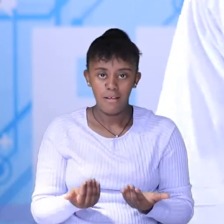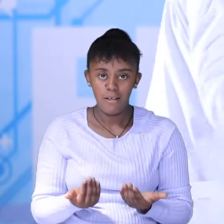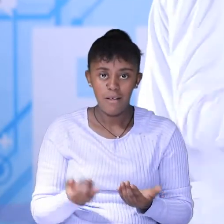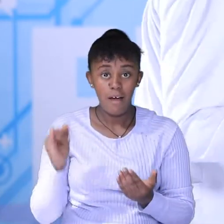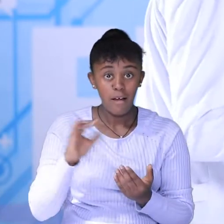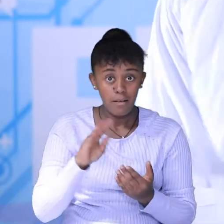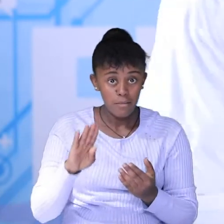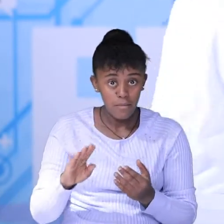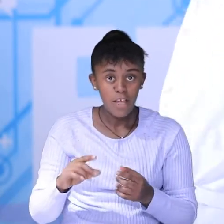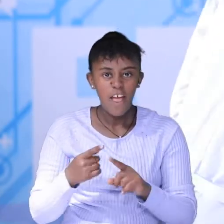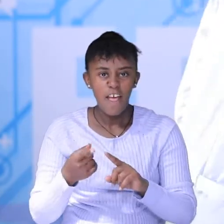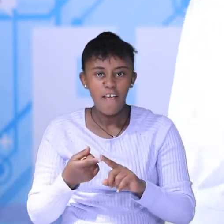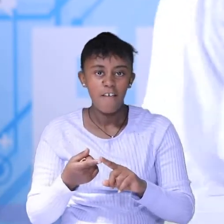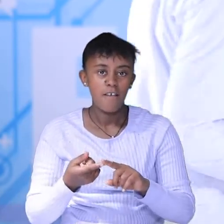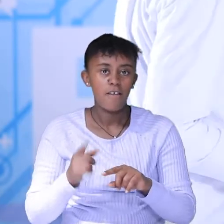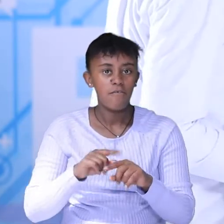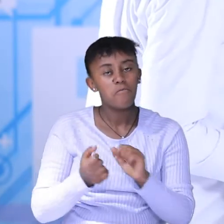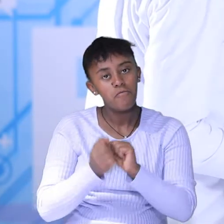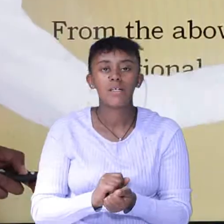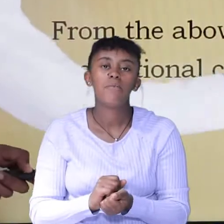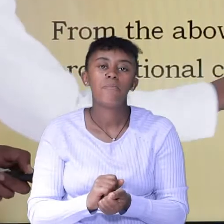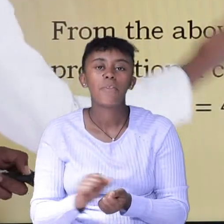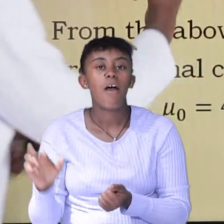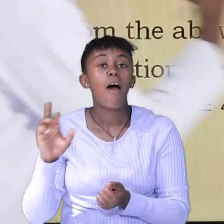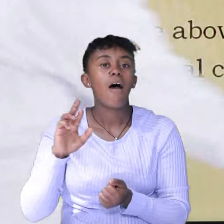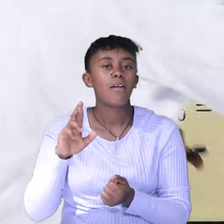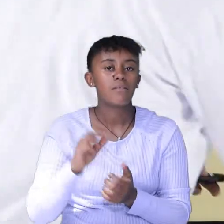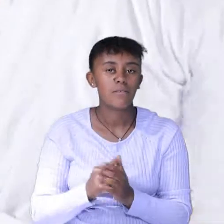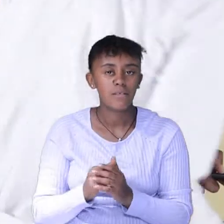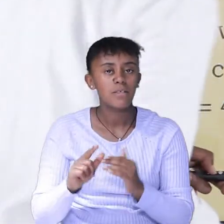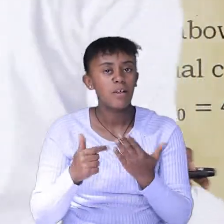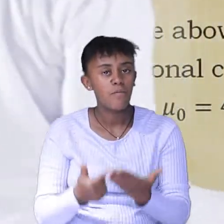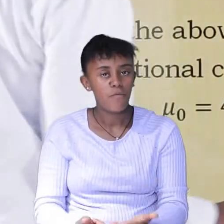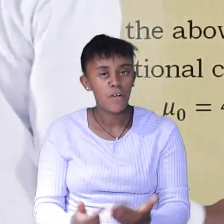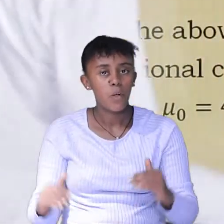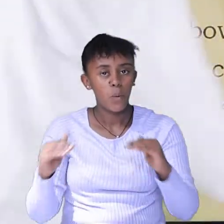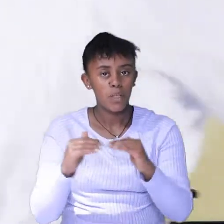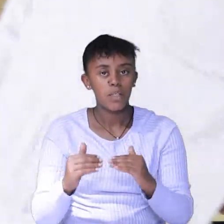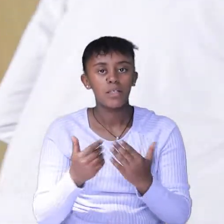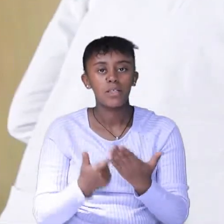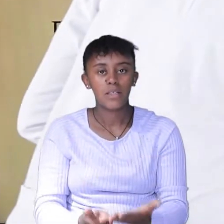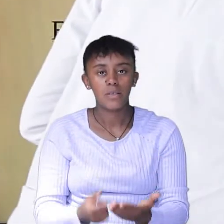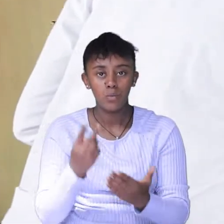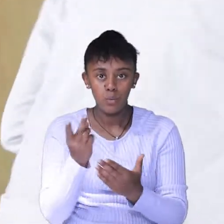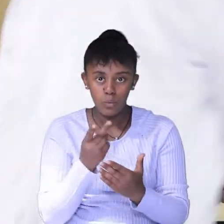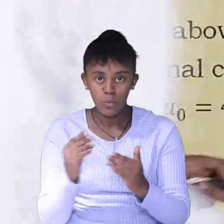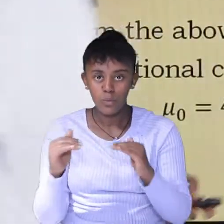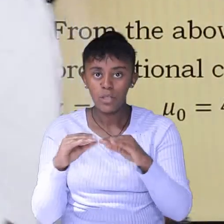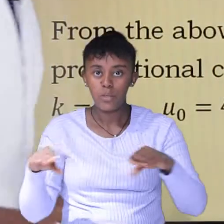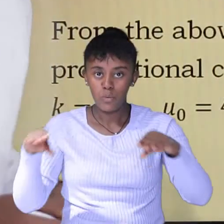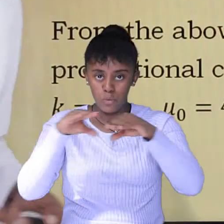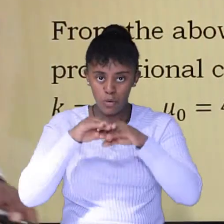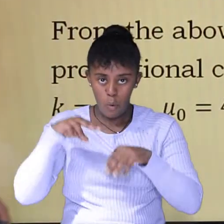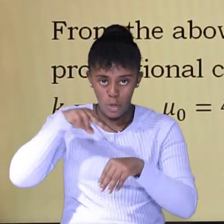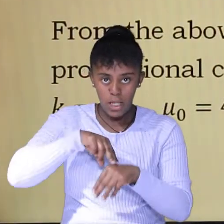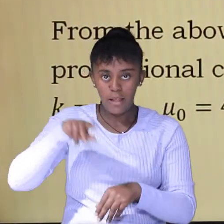has inverse relation with the separation distance r. Therefore, equating these two equations and introducing a